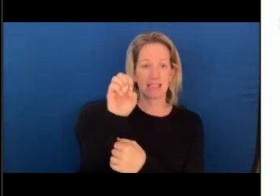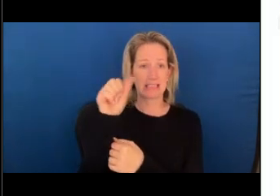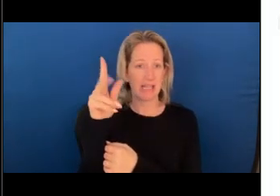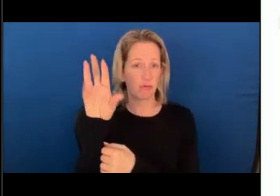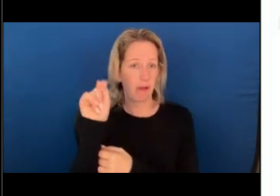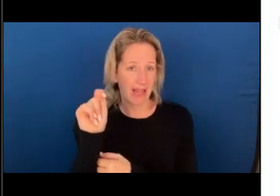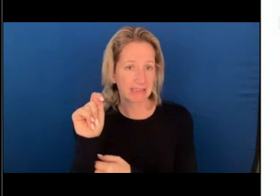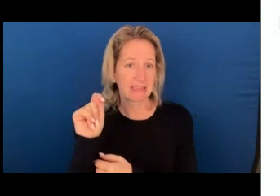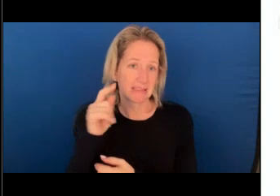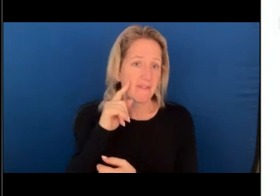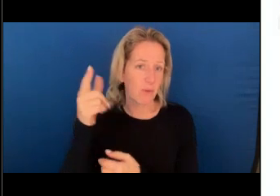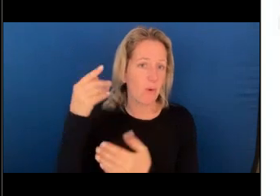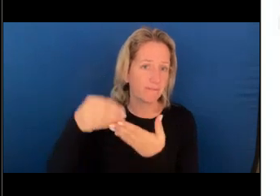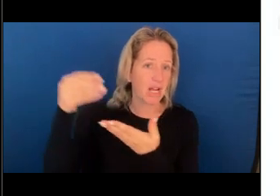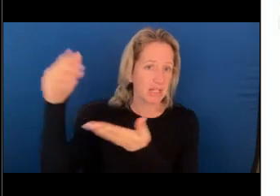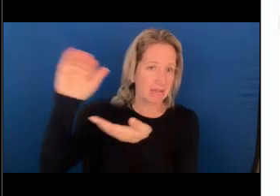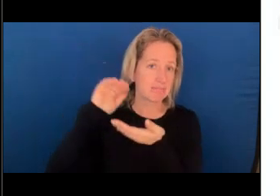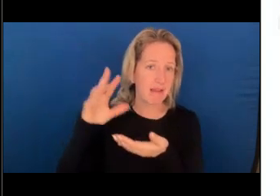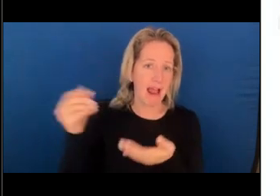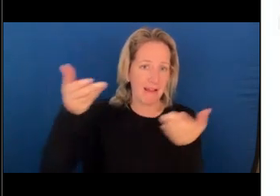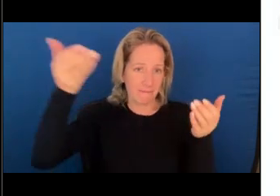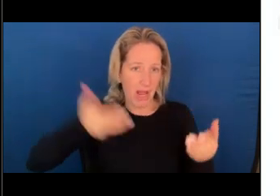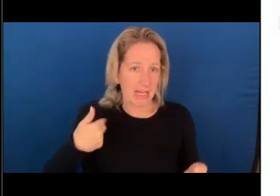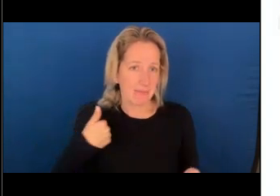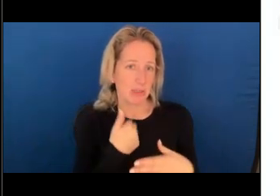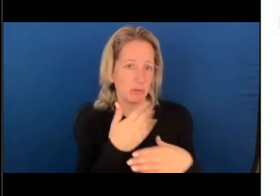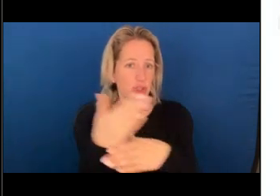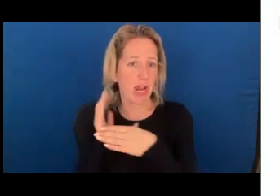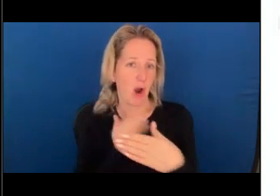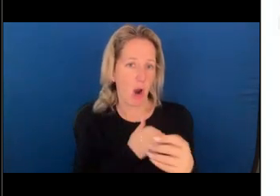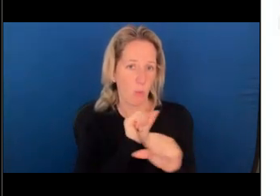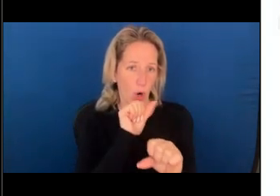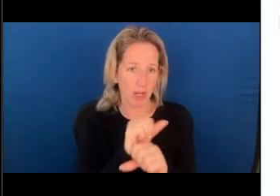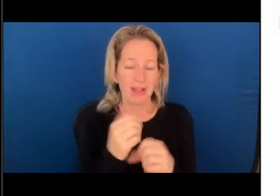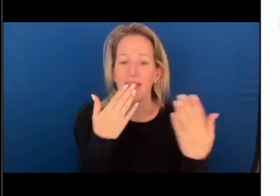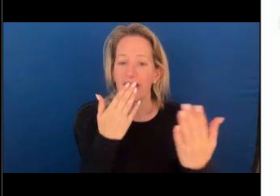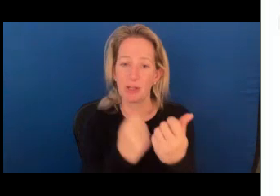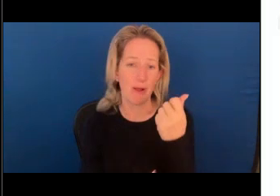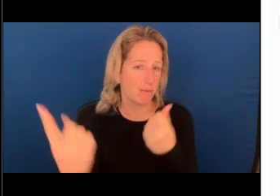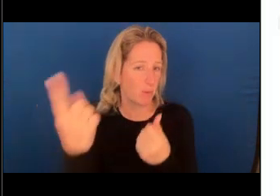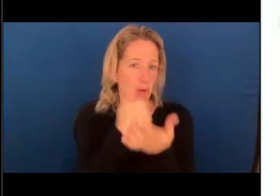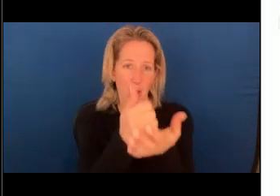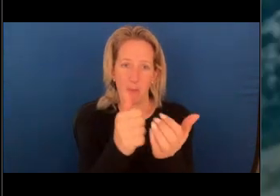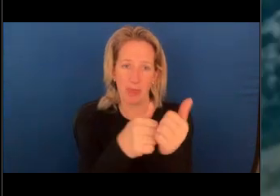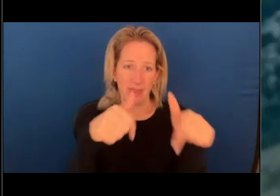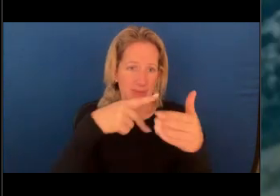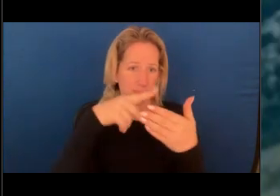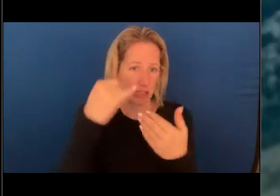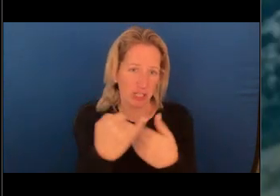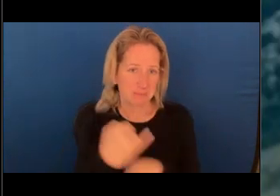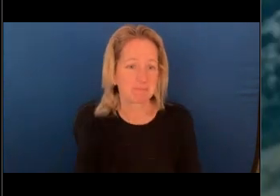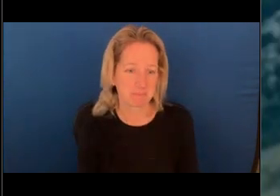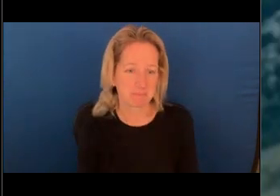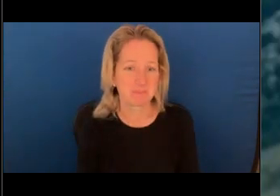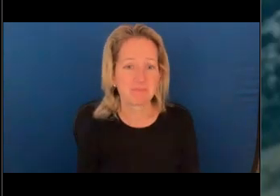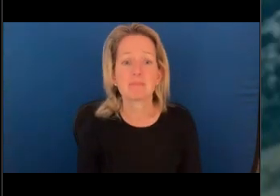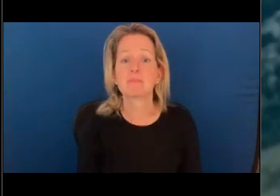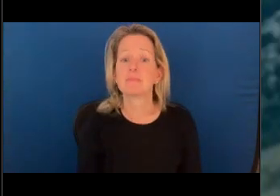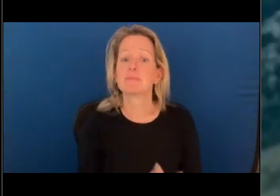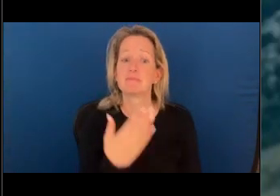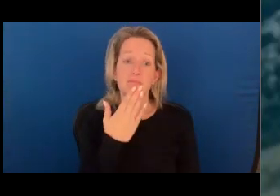inviting me here to share our work. Thank you to everyone who has helped out on this project. Next slide. And feel free